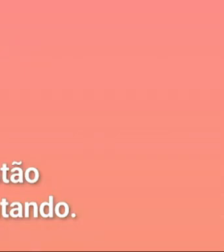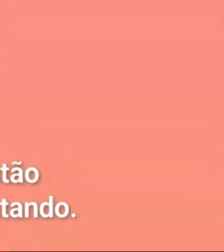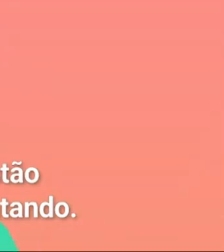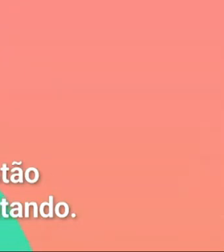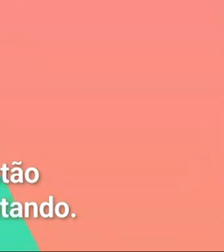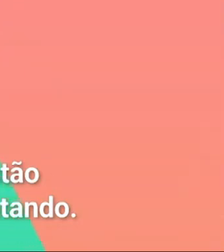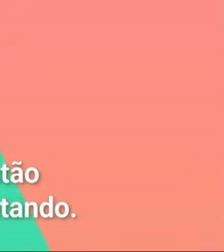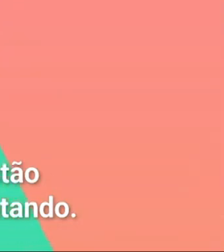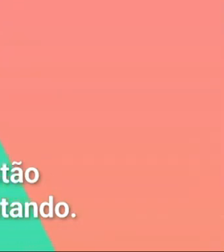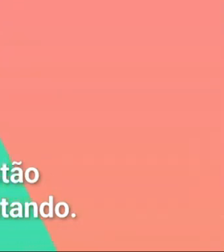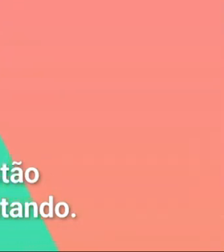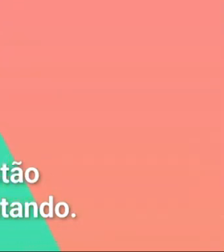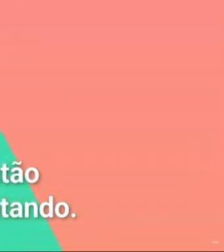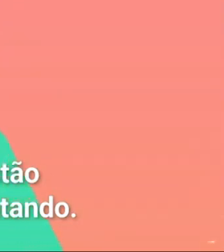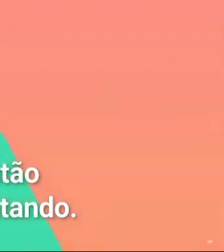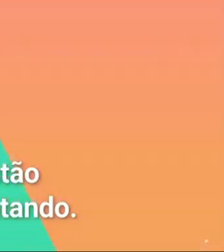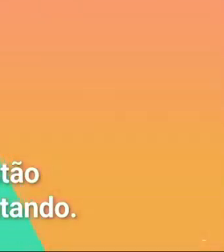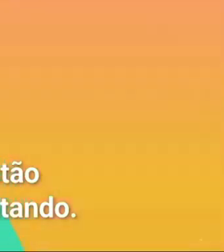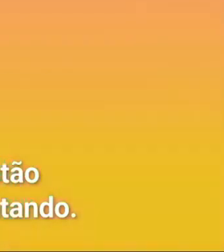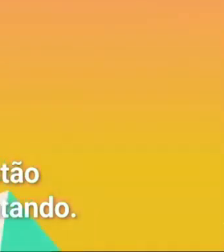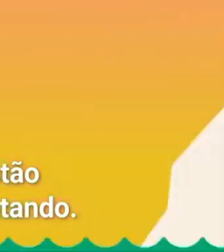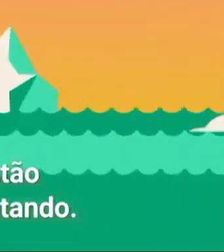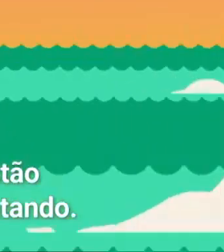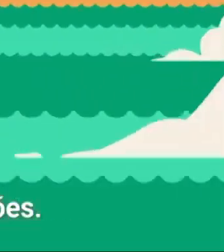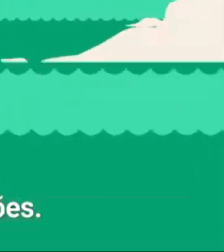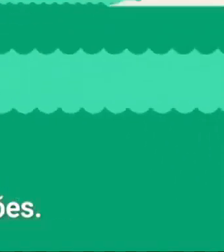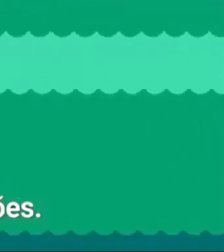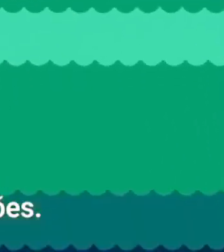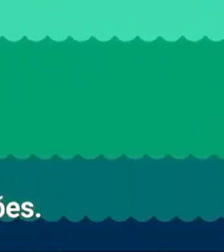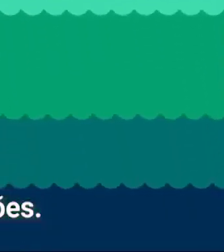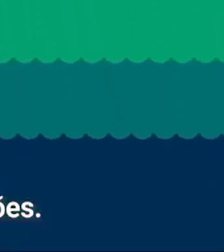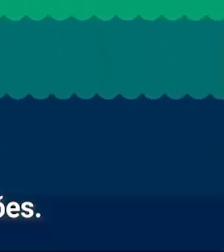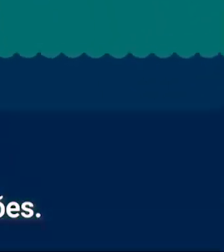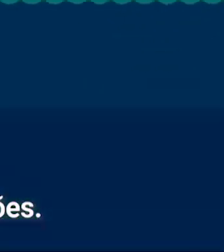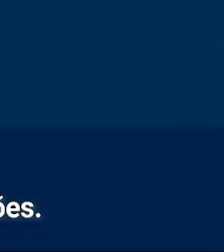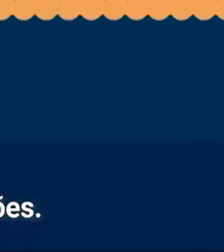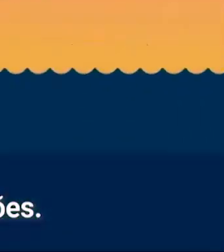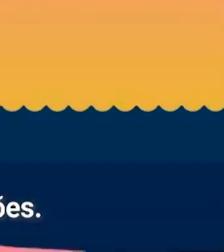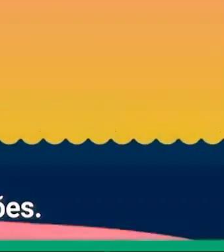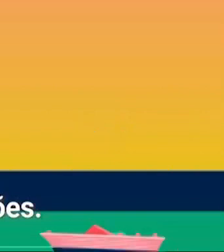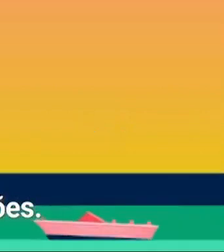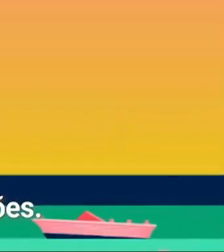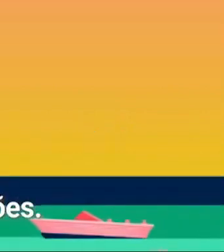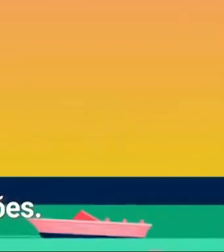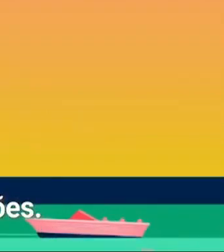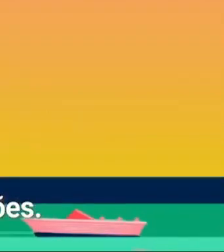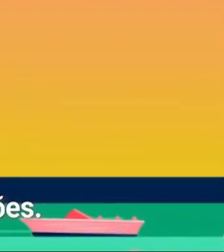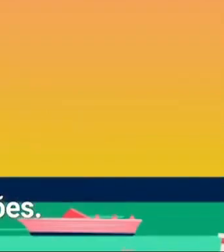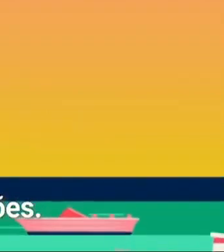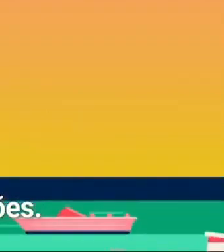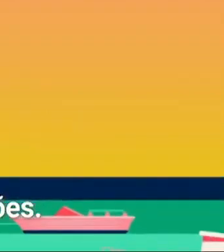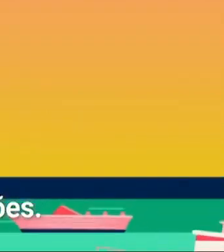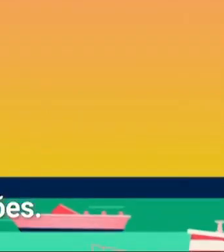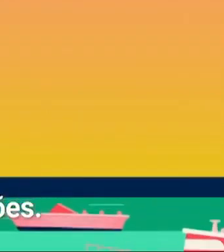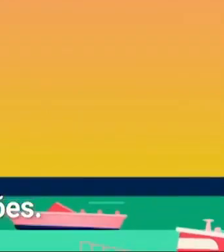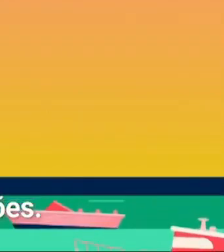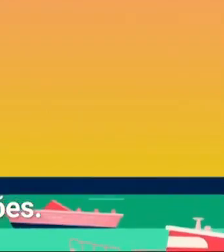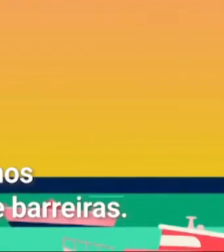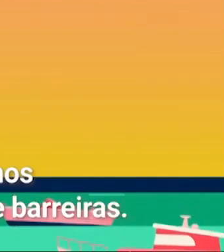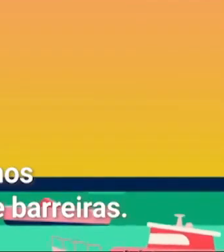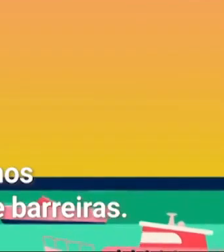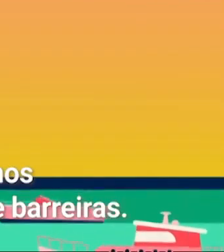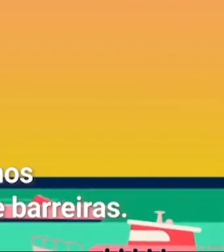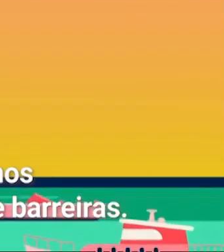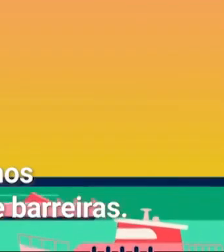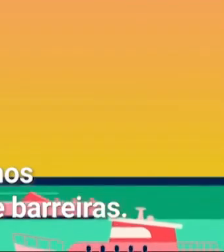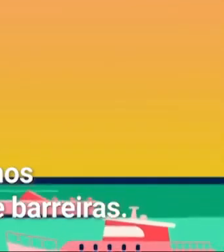As the ice caps melt, sea levels are rising. Many major cities are already threatened by flooding and erosion.